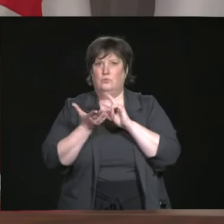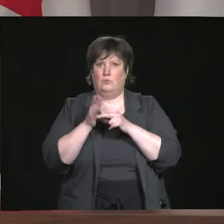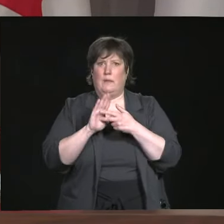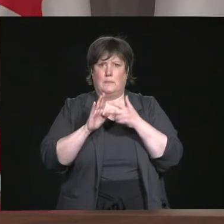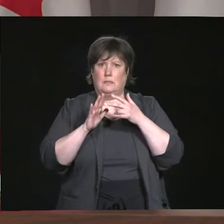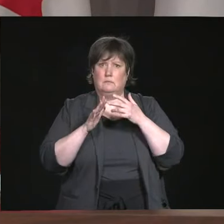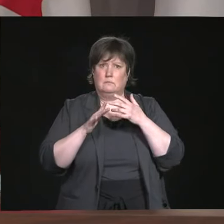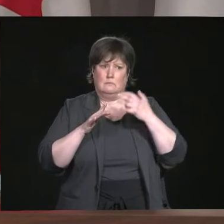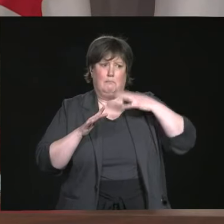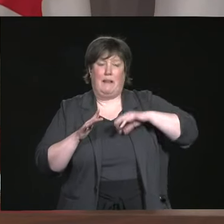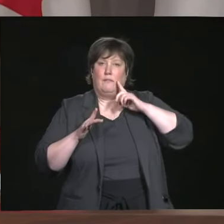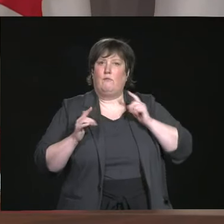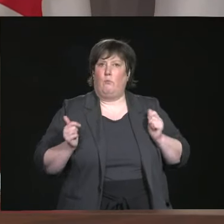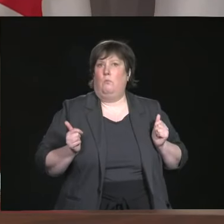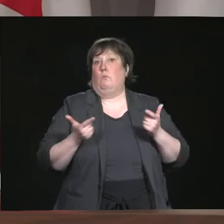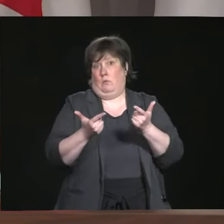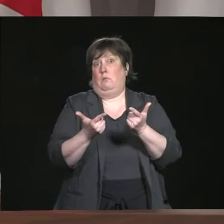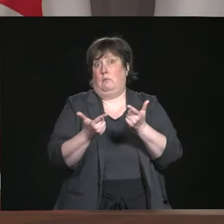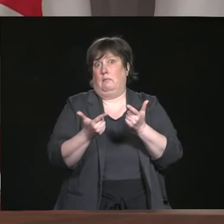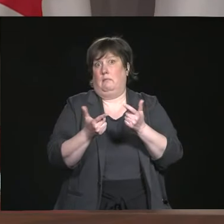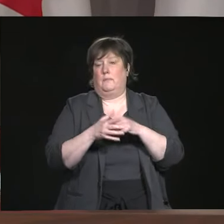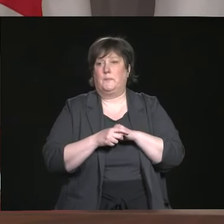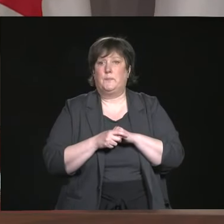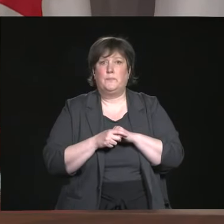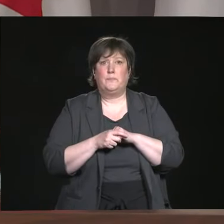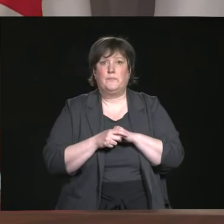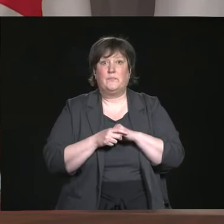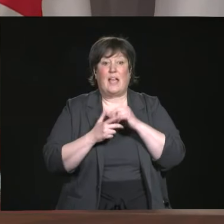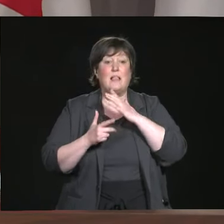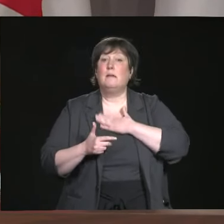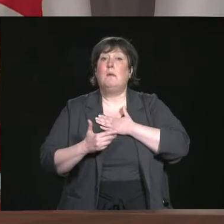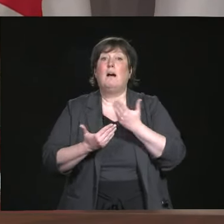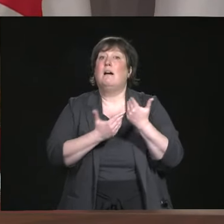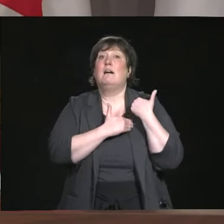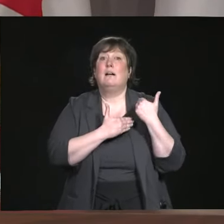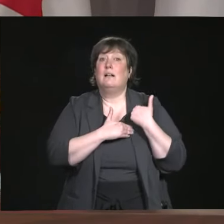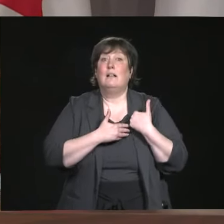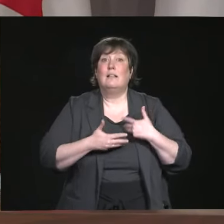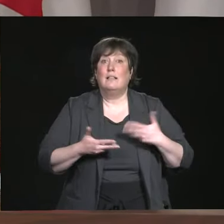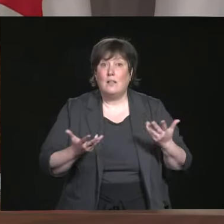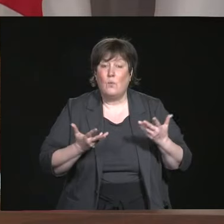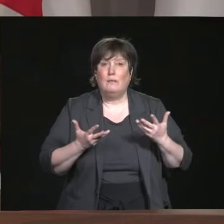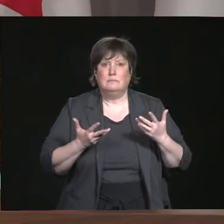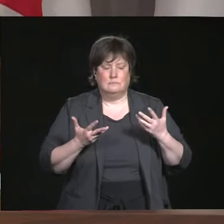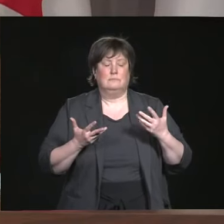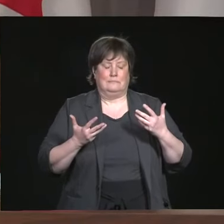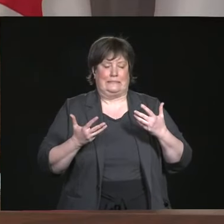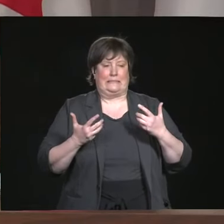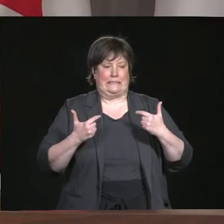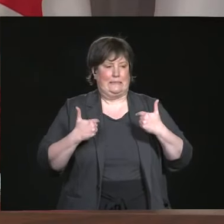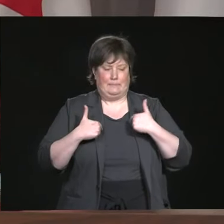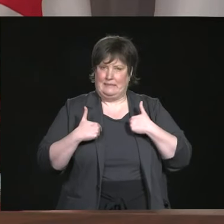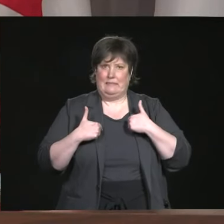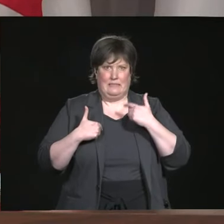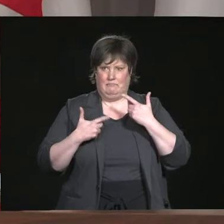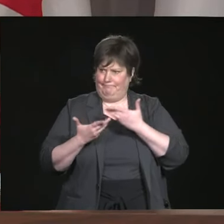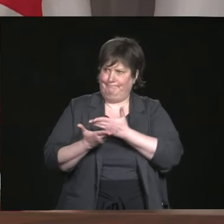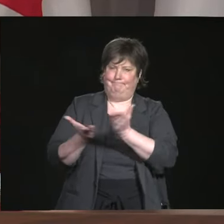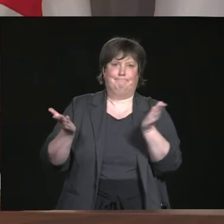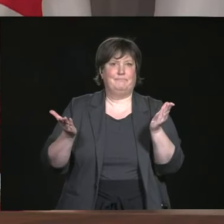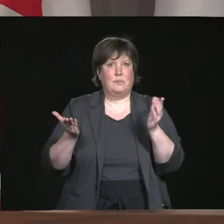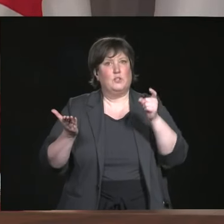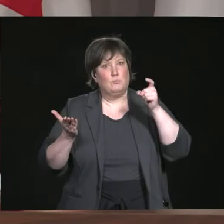actions means, first and foremost, Canadians every day practicing physical